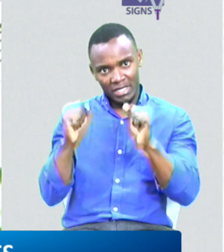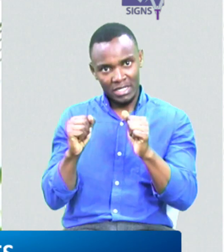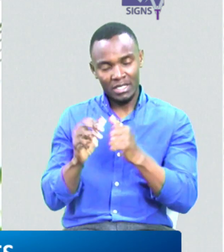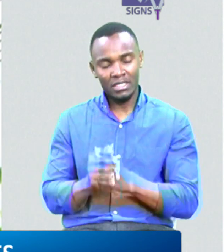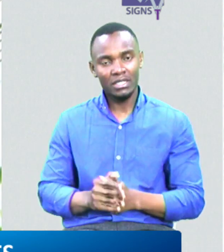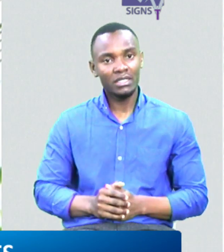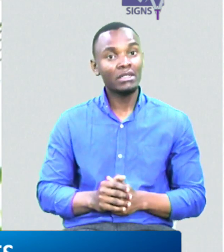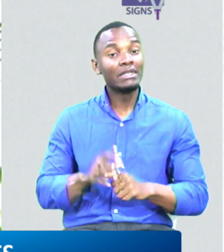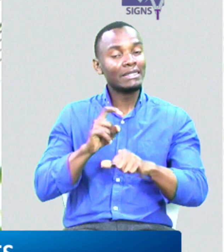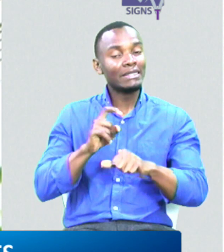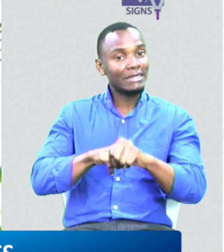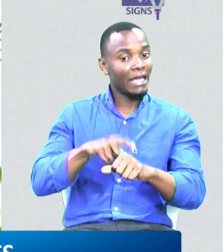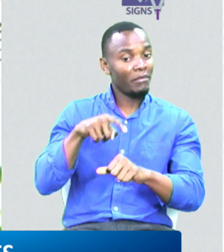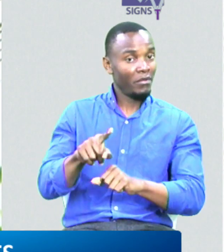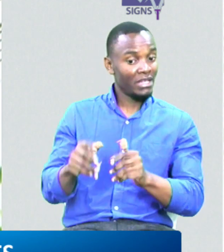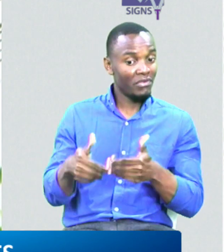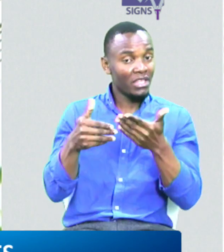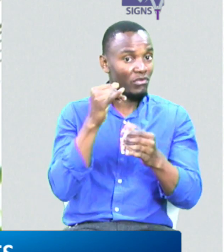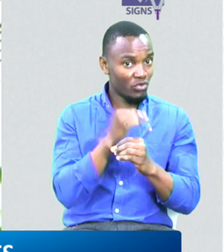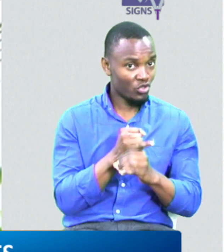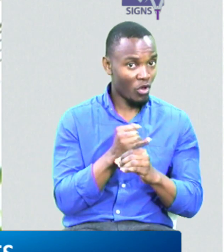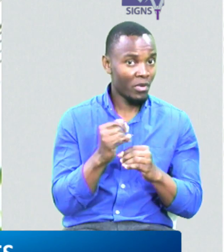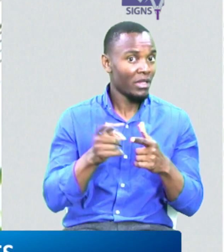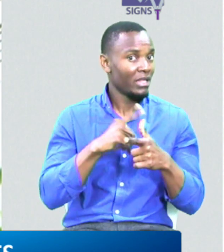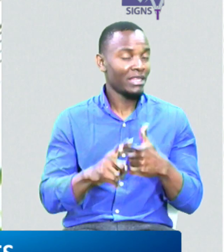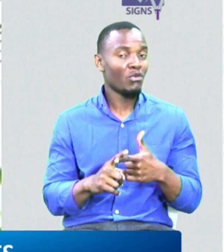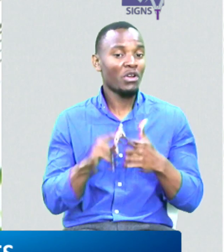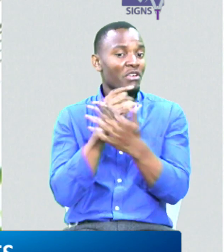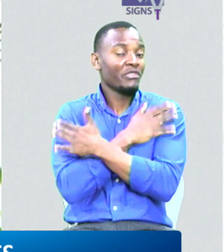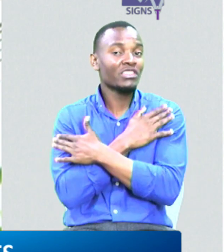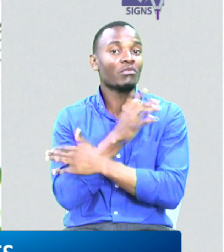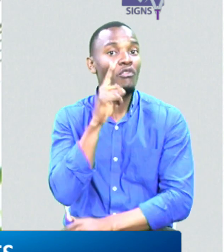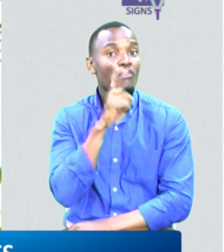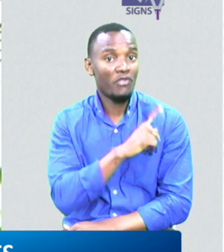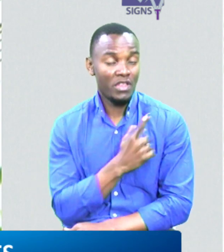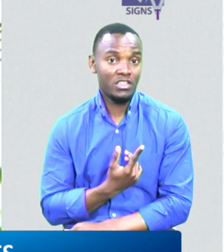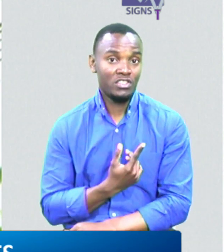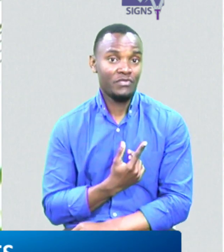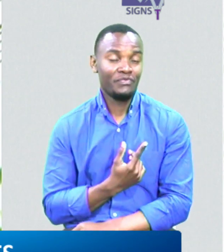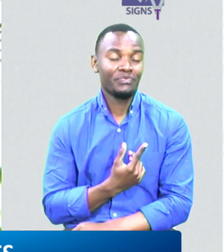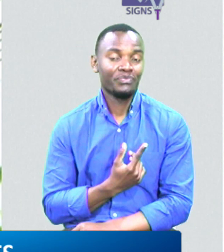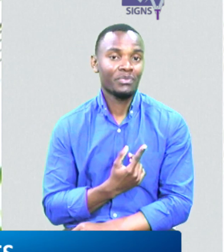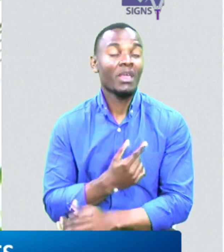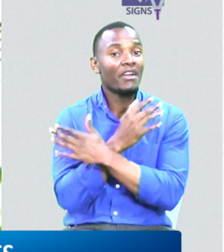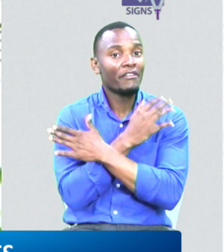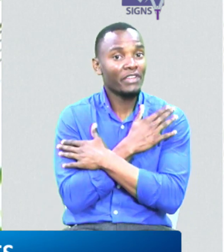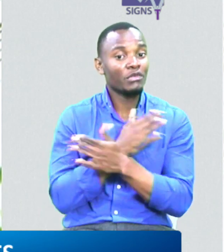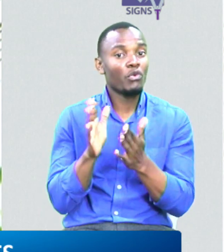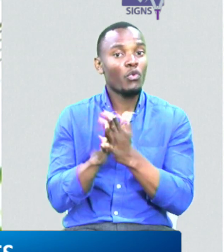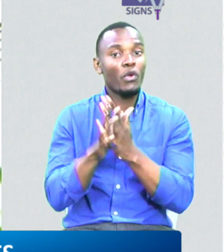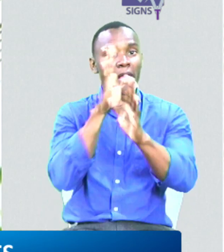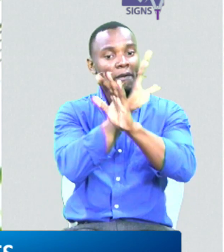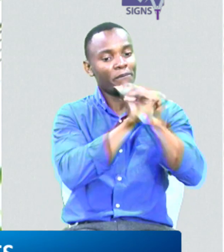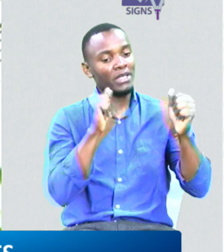That is the highest level of incompetence. Those of us who came with the president from the